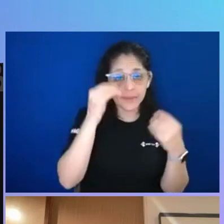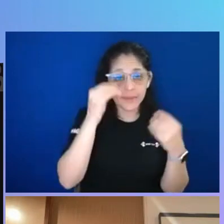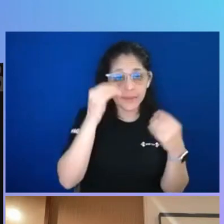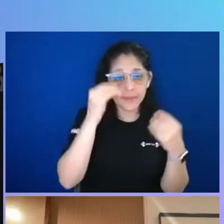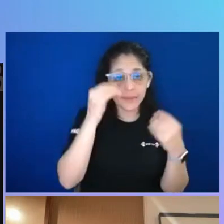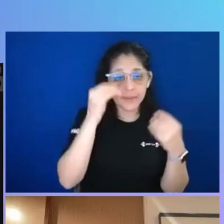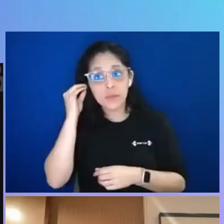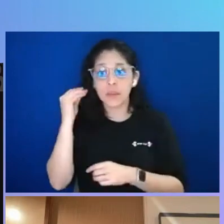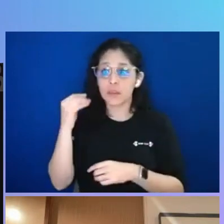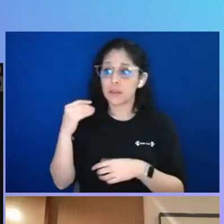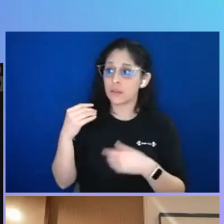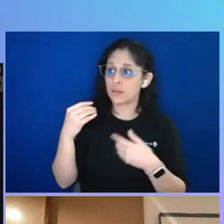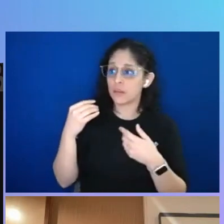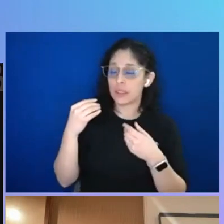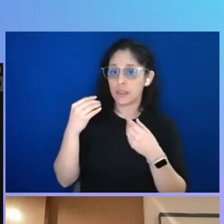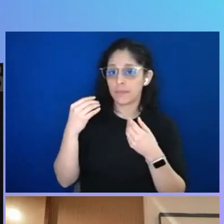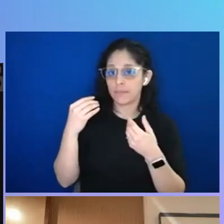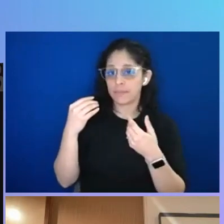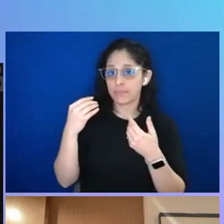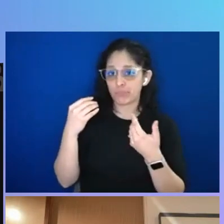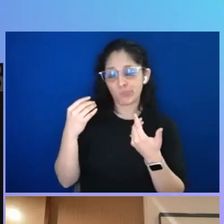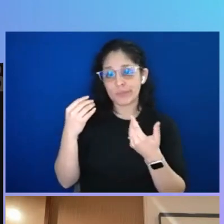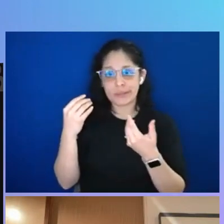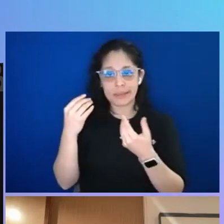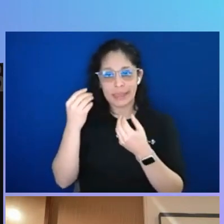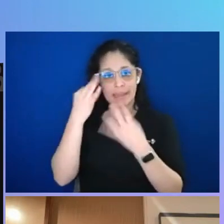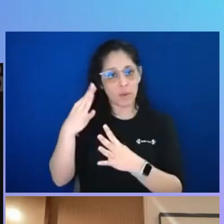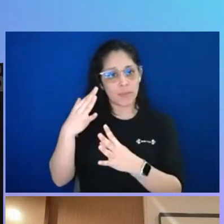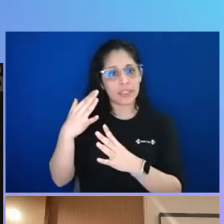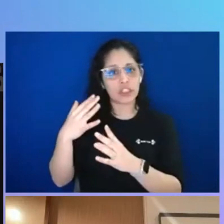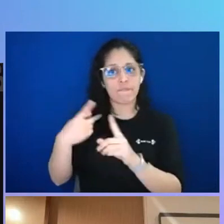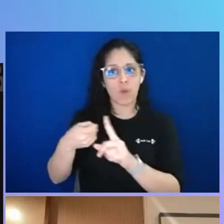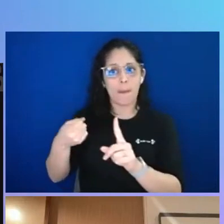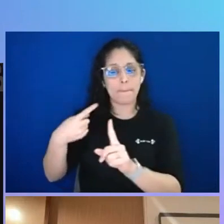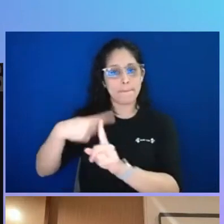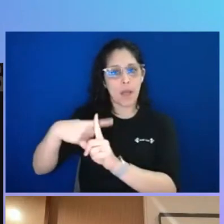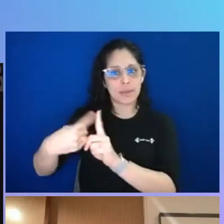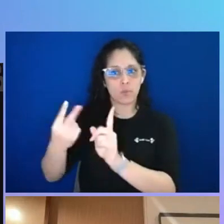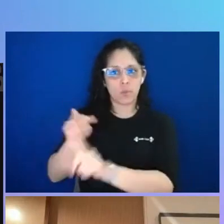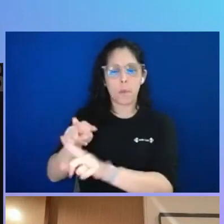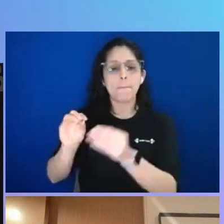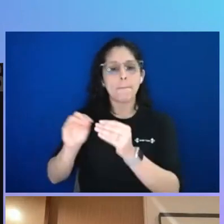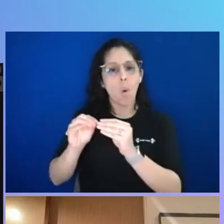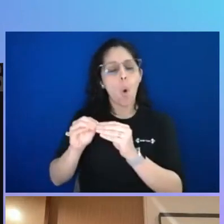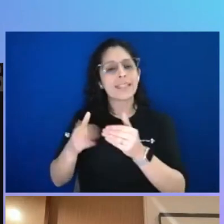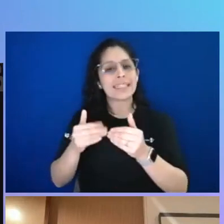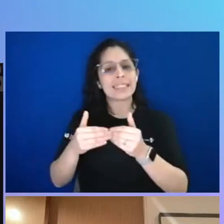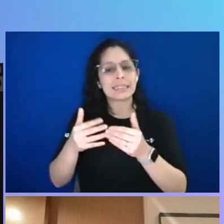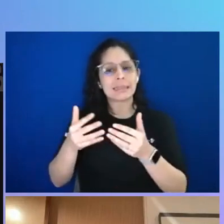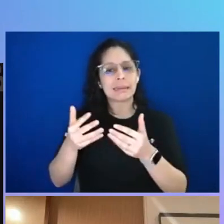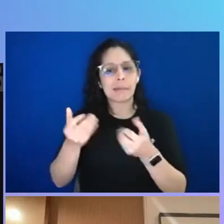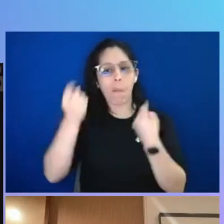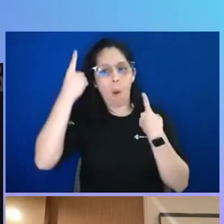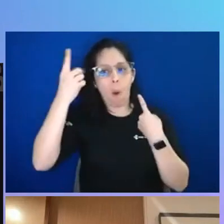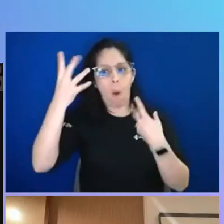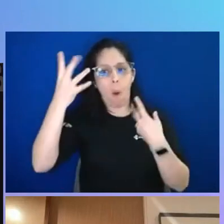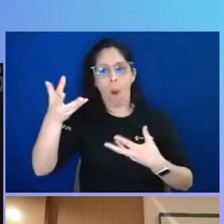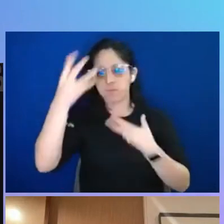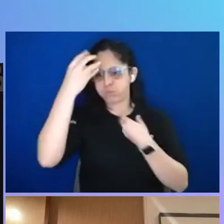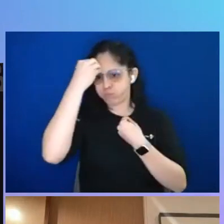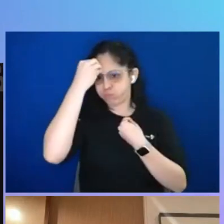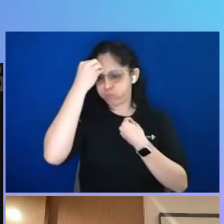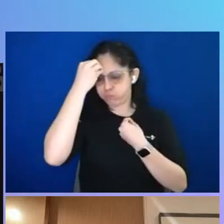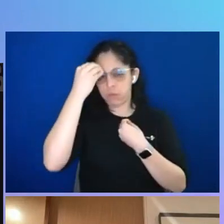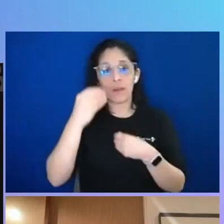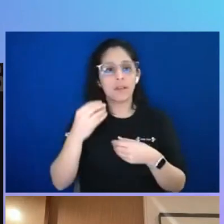processed through, and information that's said in the positive is much easier to interpret. So example would be, don't bend your